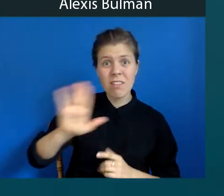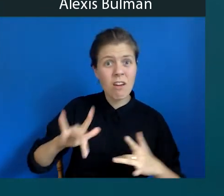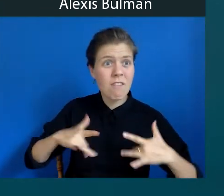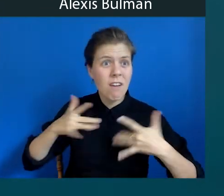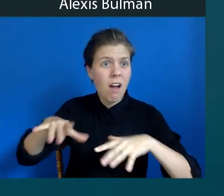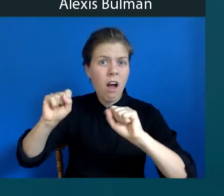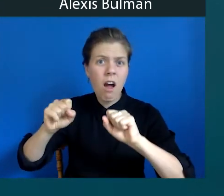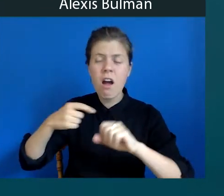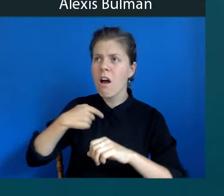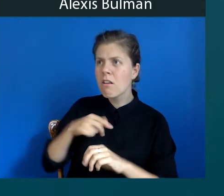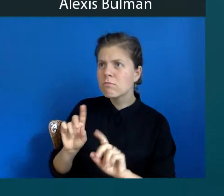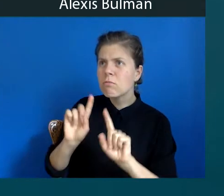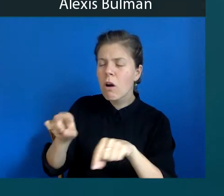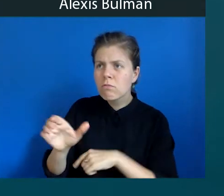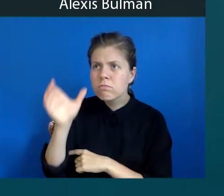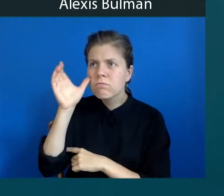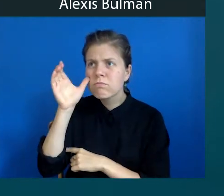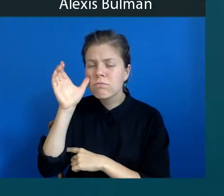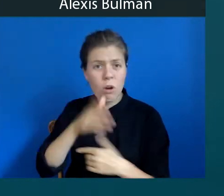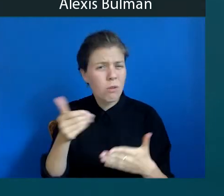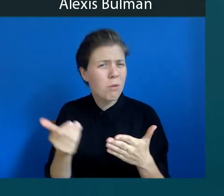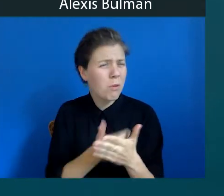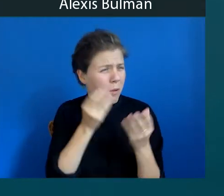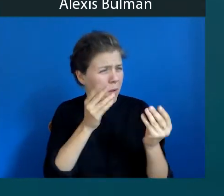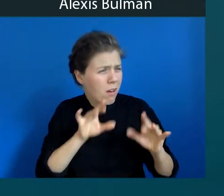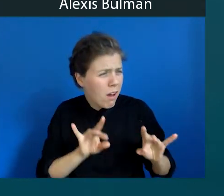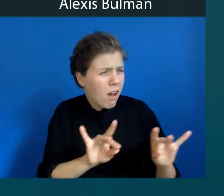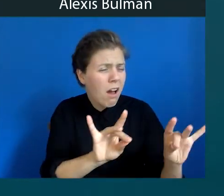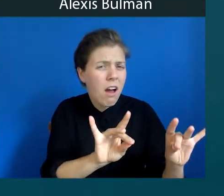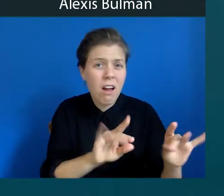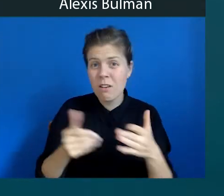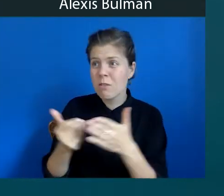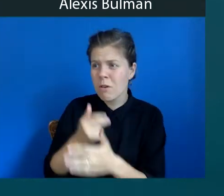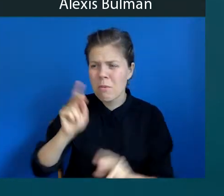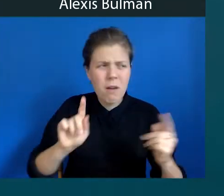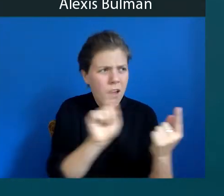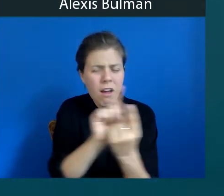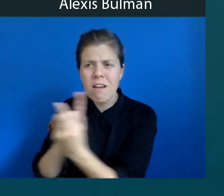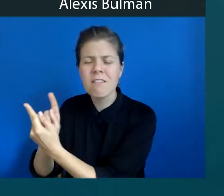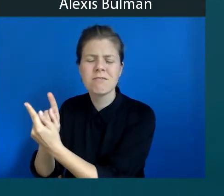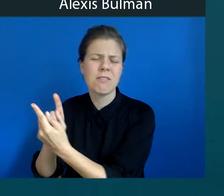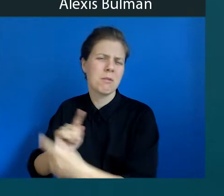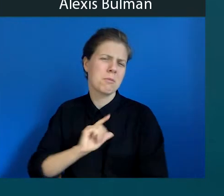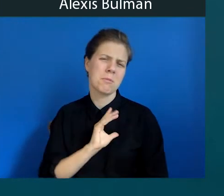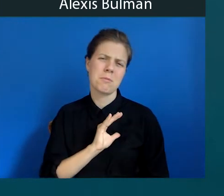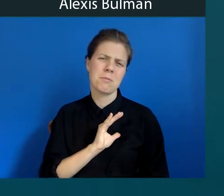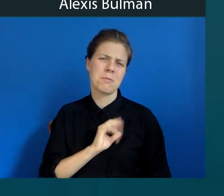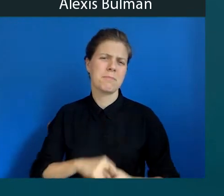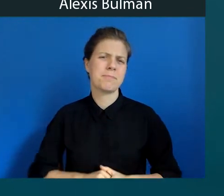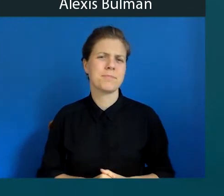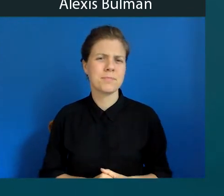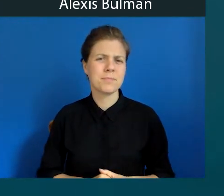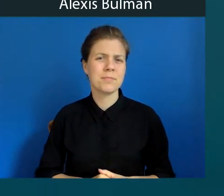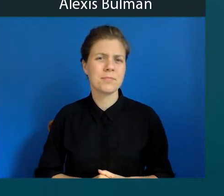events. I got to absorb a lot of new information and meet a lot of new people. And although